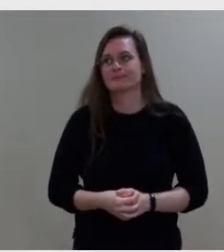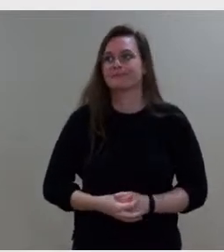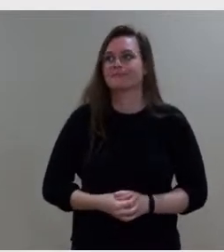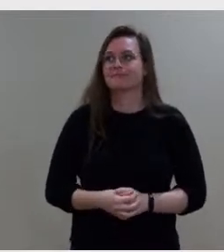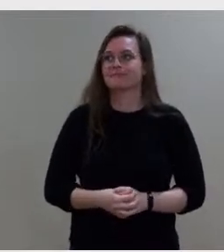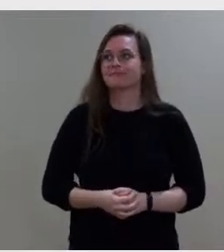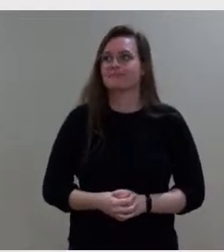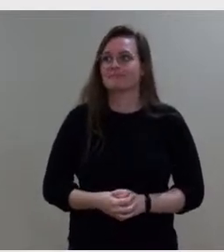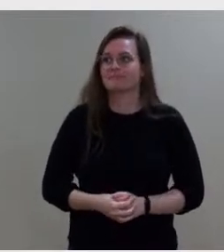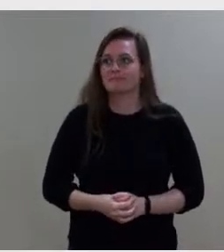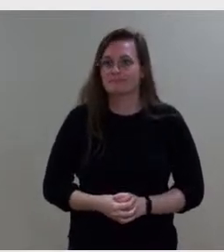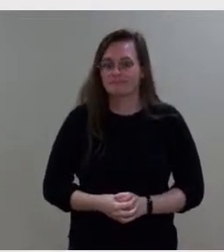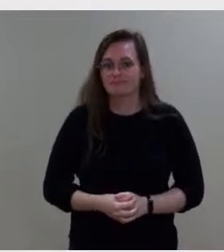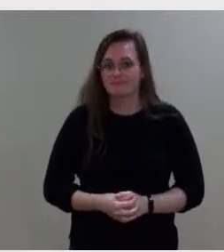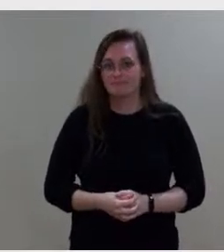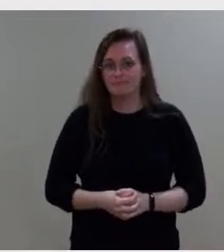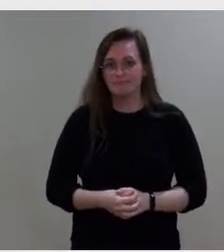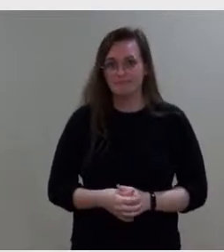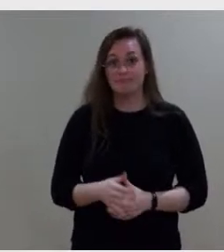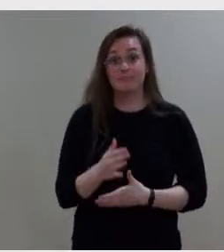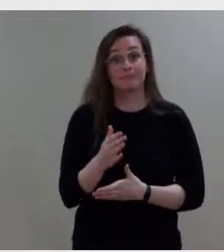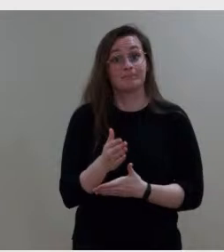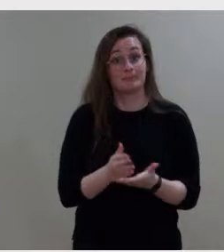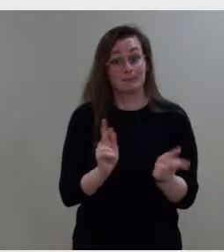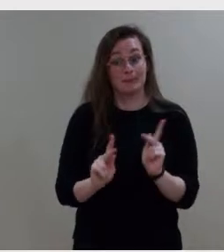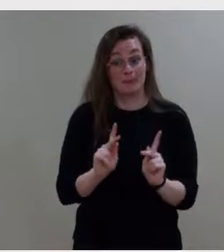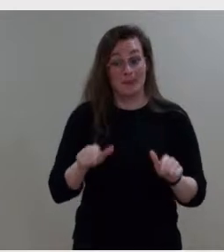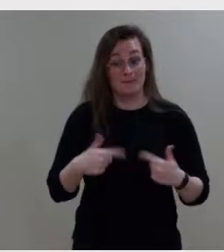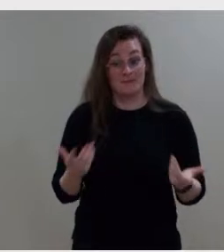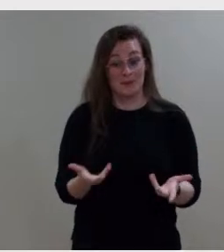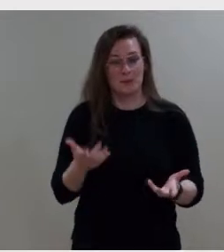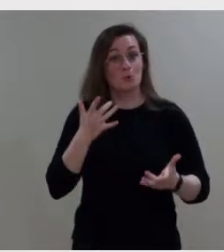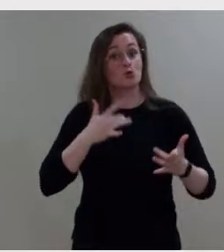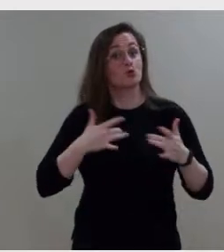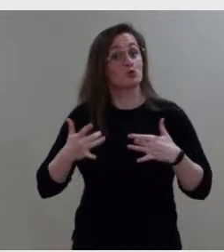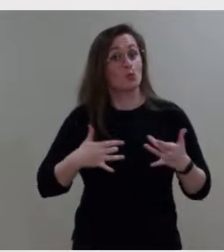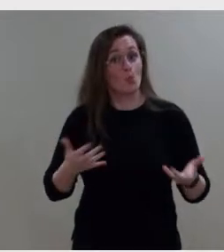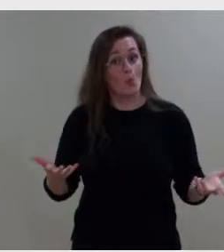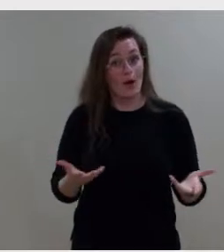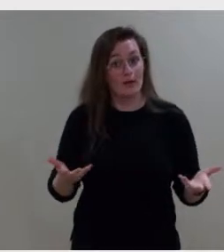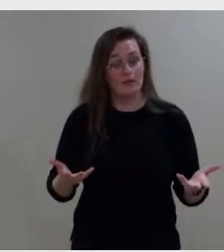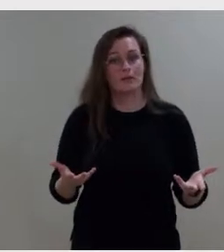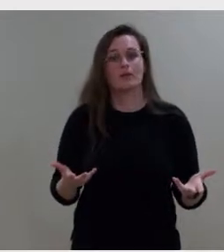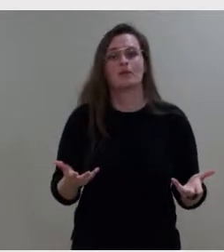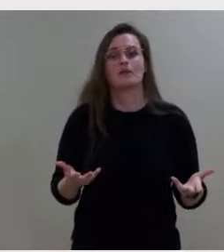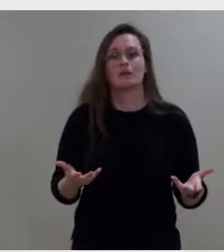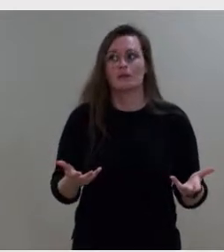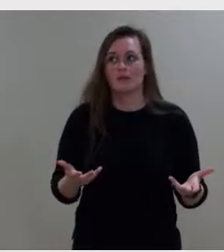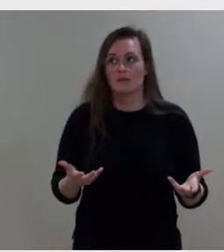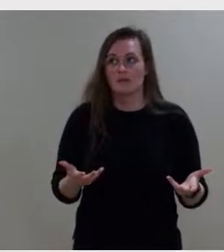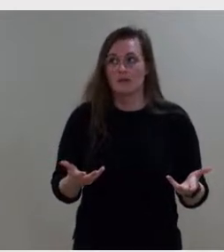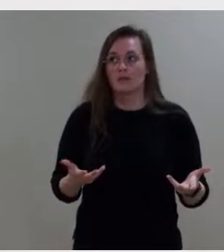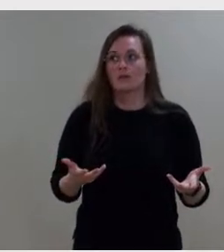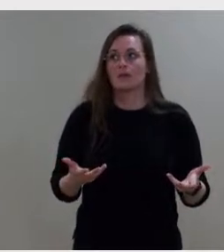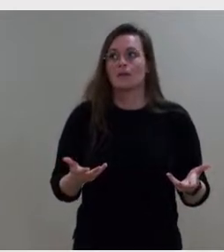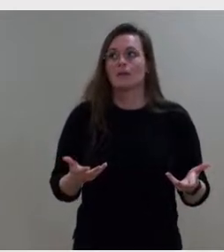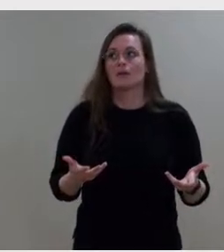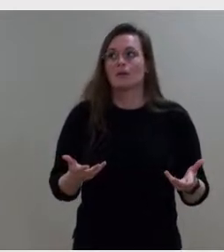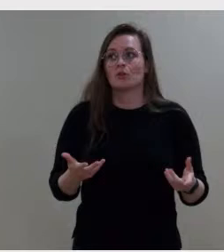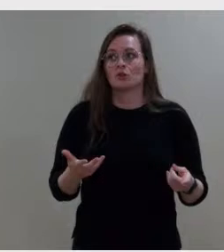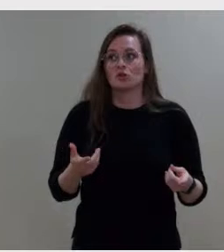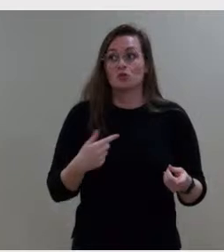Just a few of the concerns that the residents have raised. The town does nothing to earn D-transfer tax